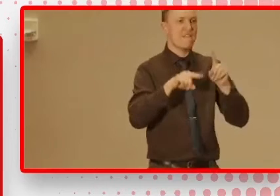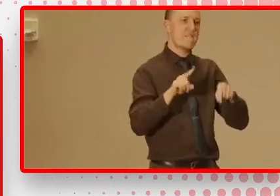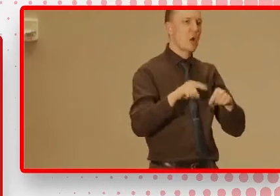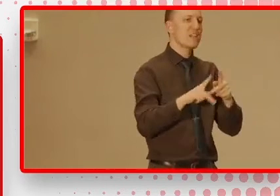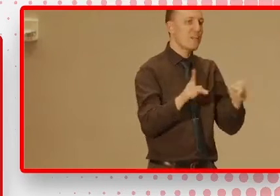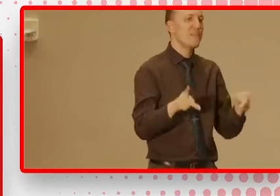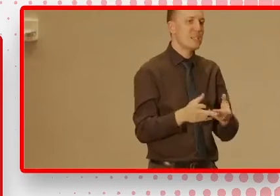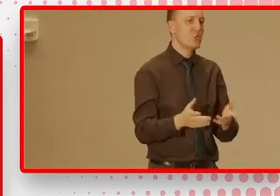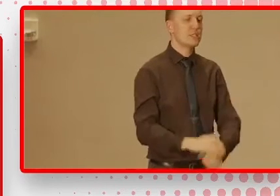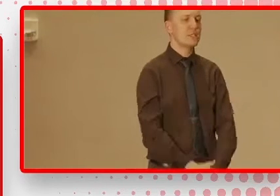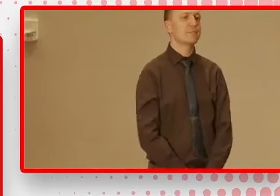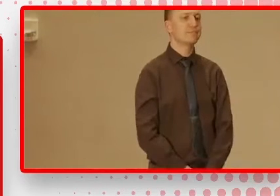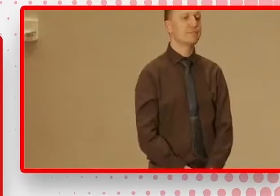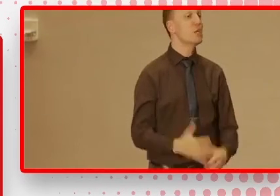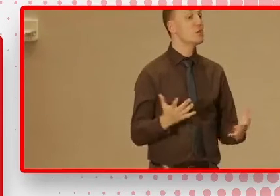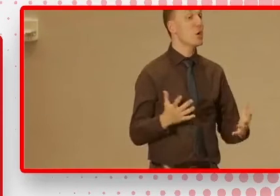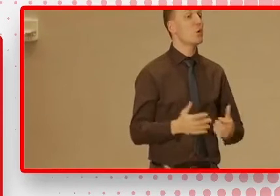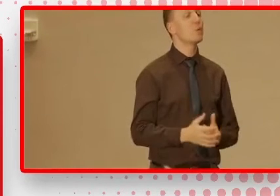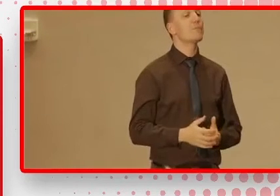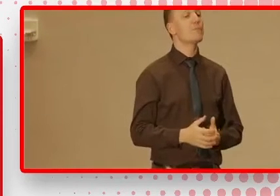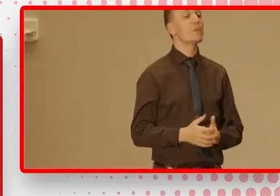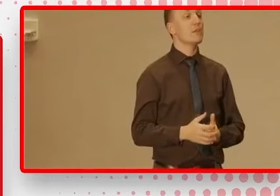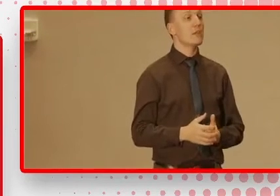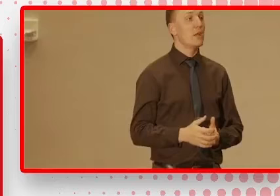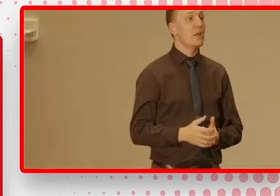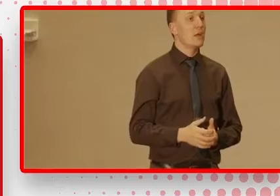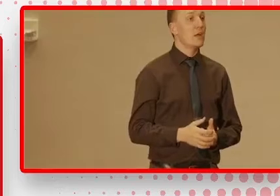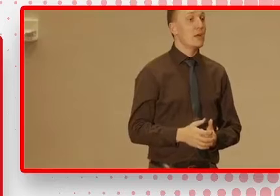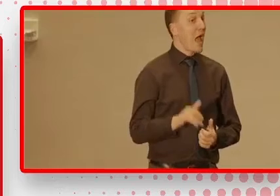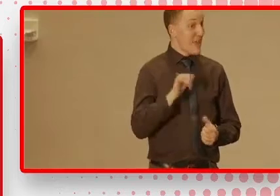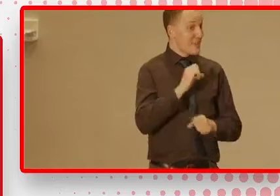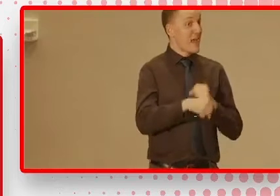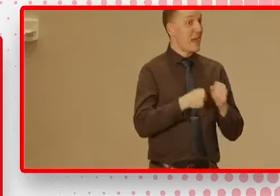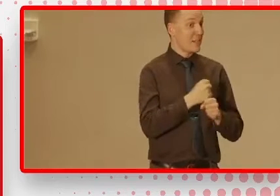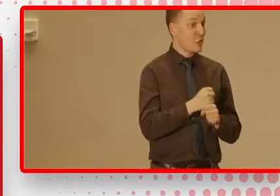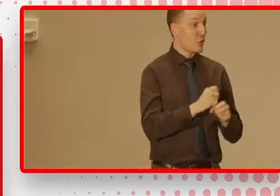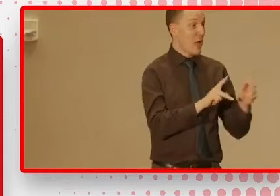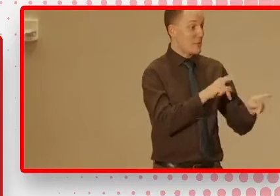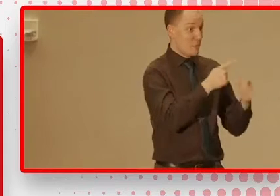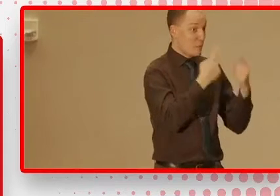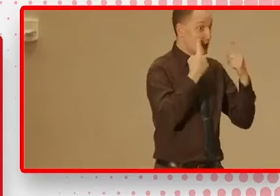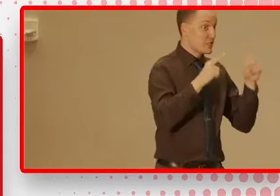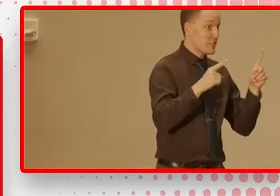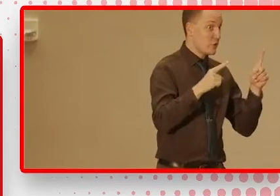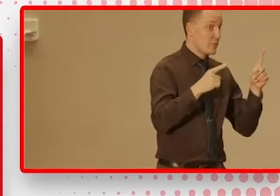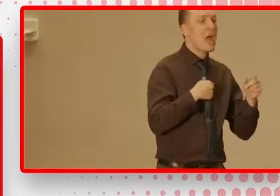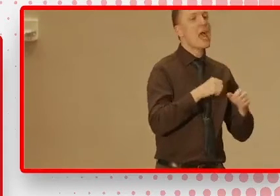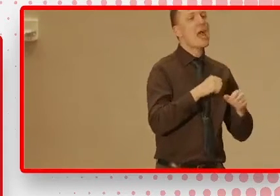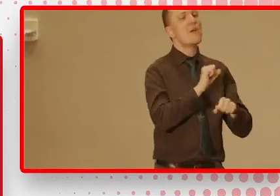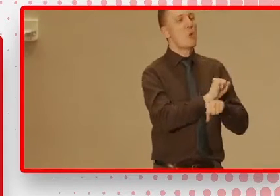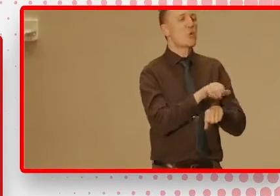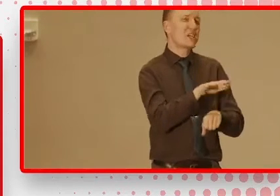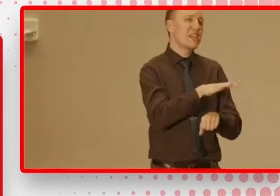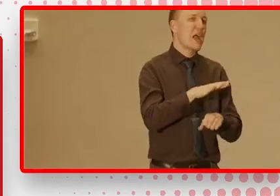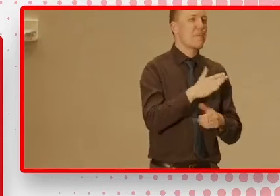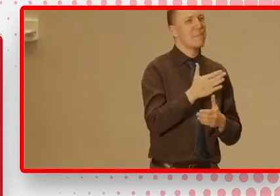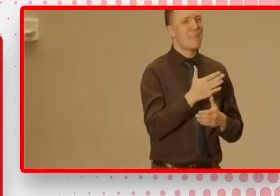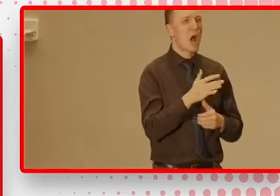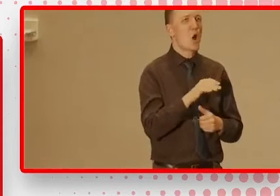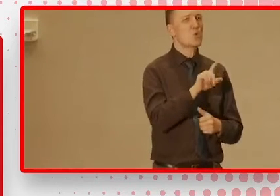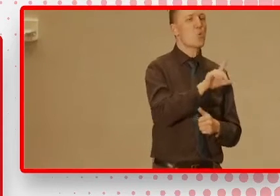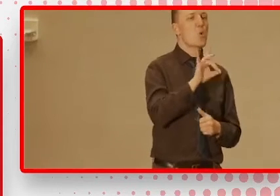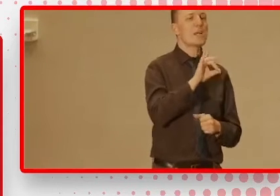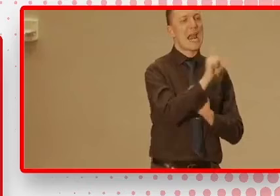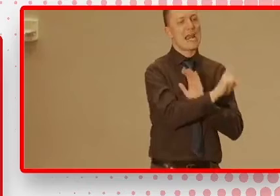So the people that we closed successful that year, they were working an average of 28 hours a week,